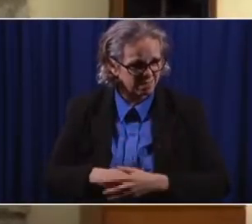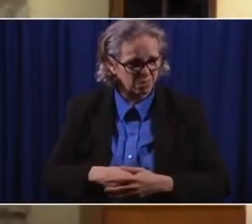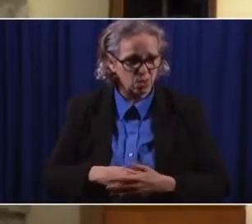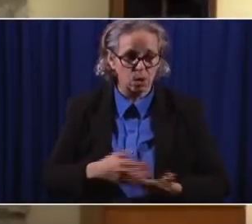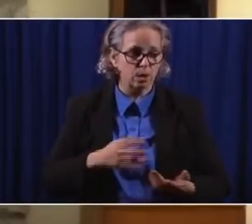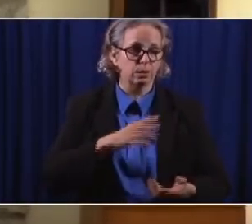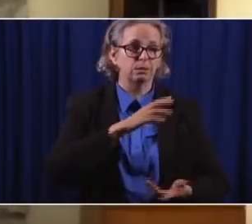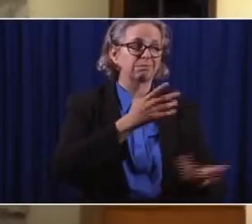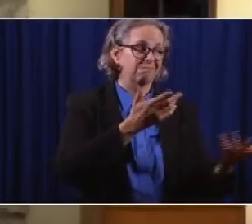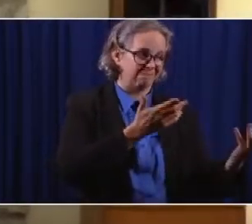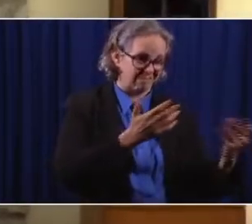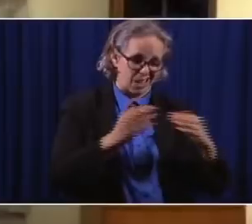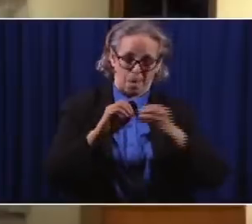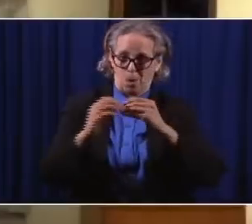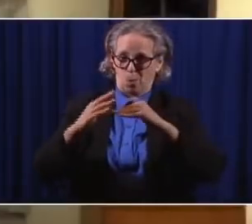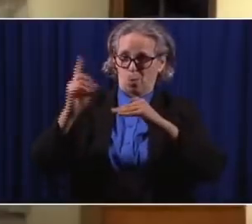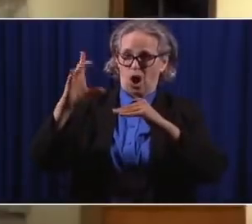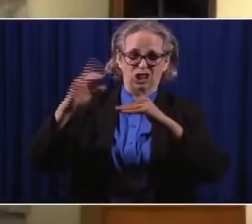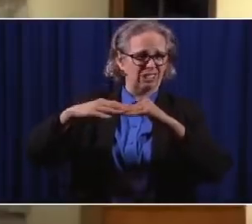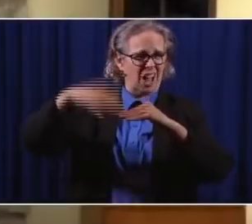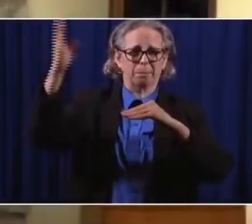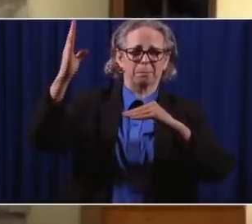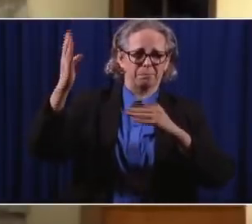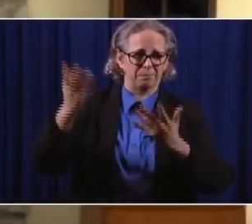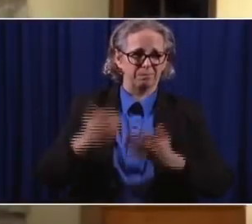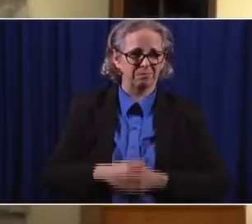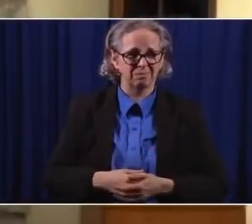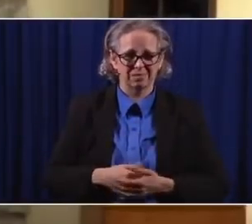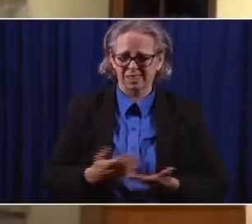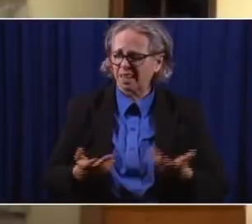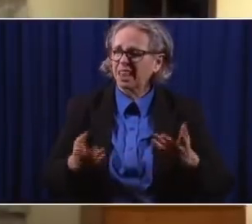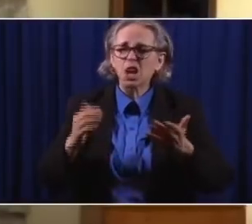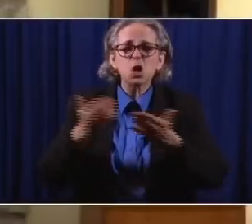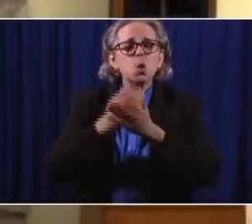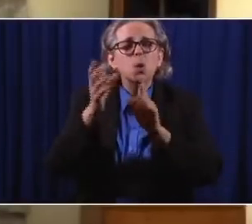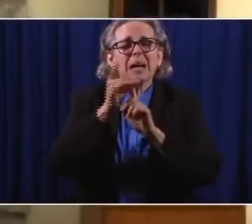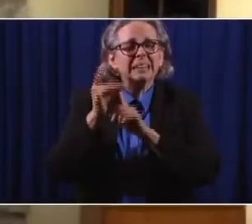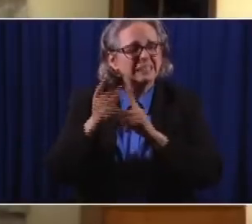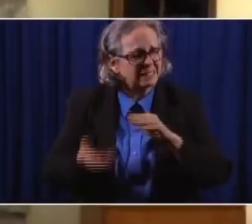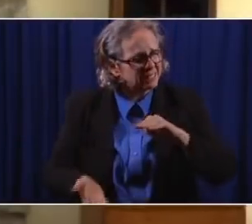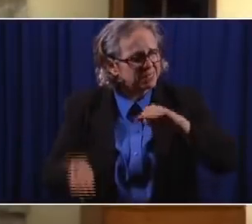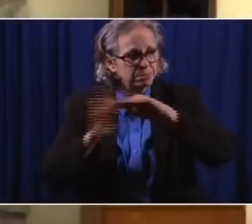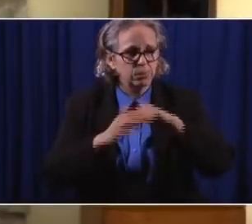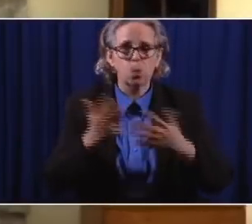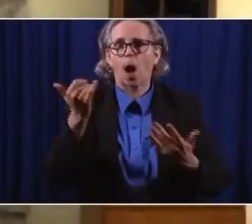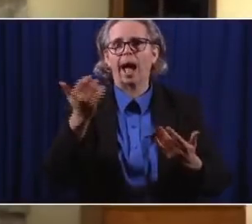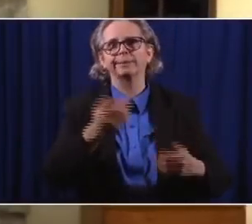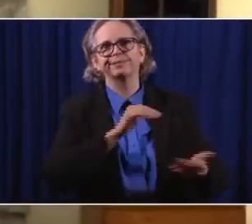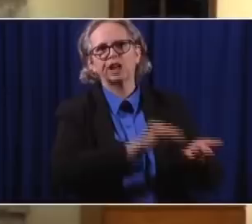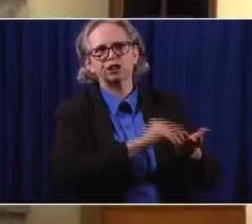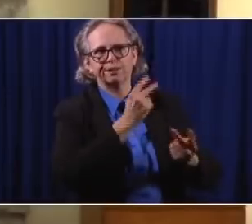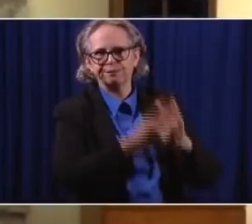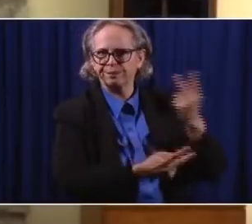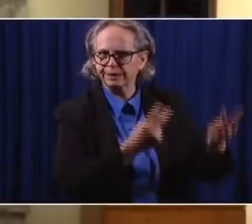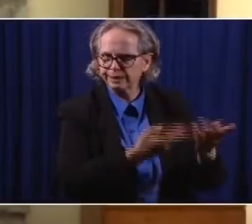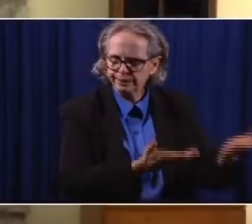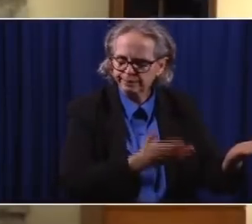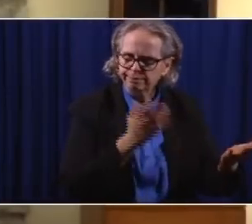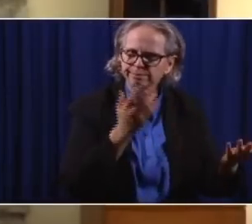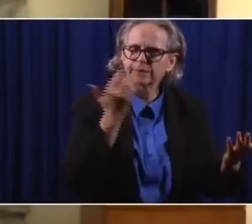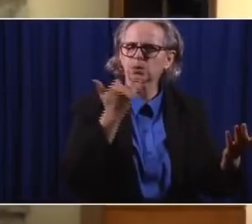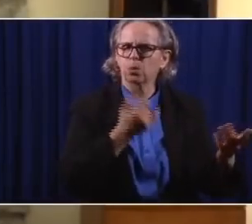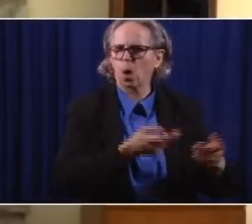they're seeing a sustained increase in new cases and outpatient visits. Local health department officials have told us there's